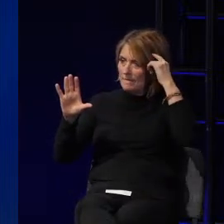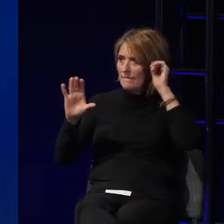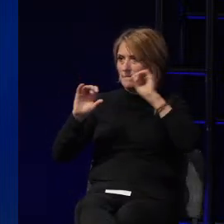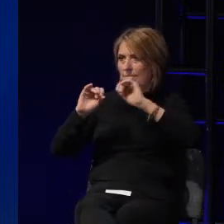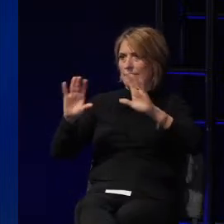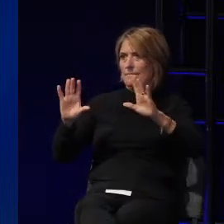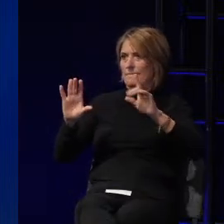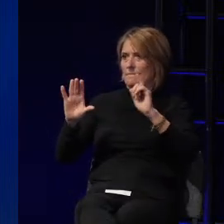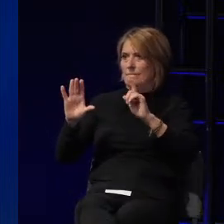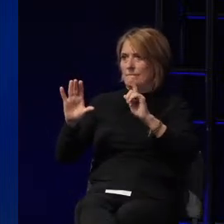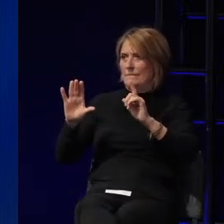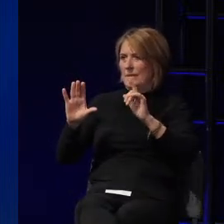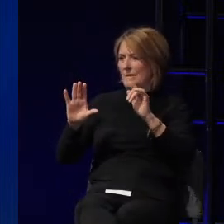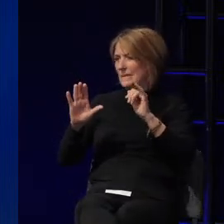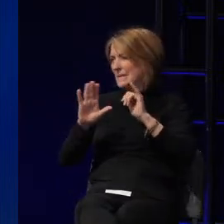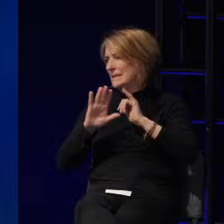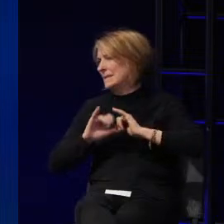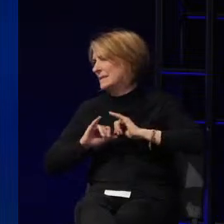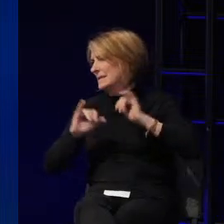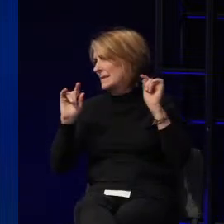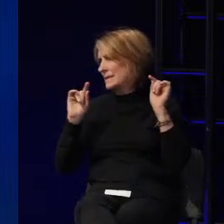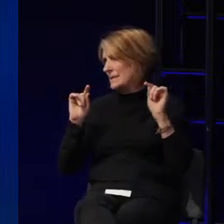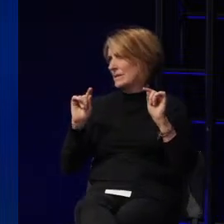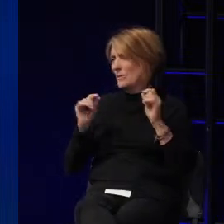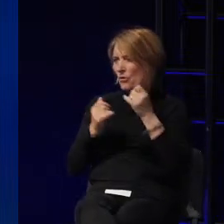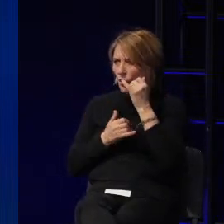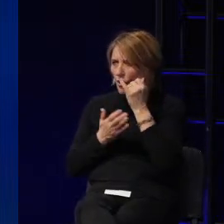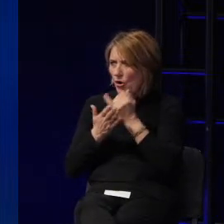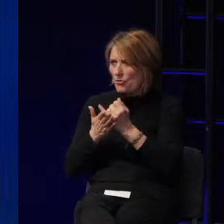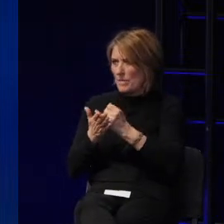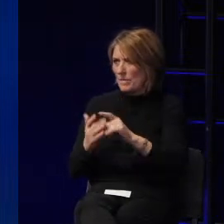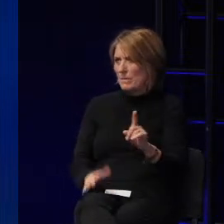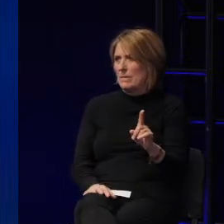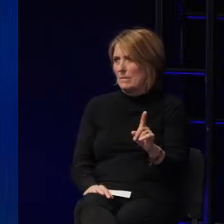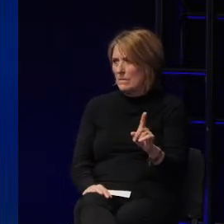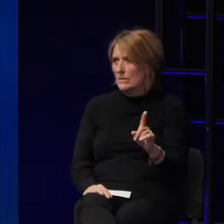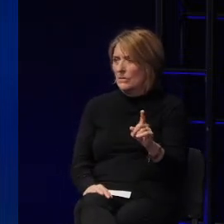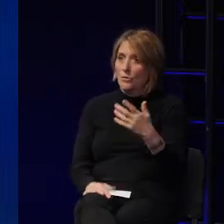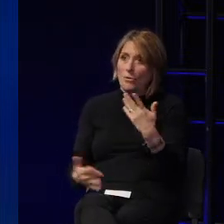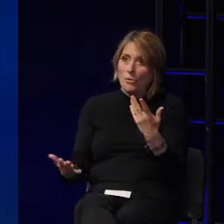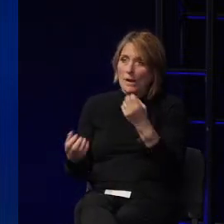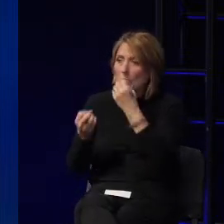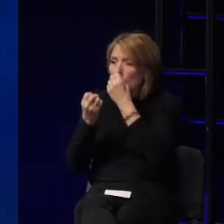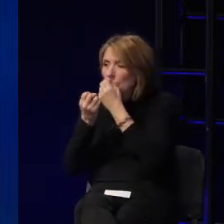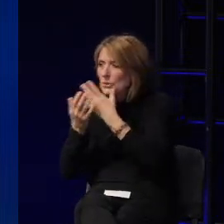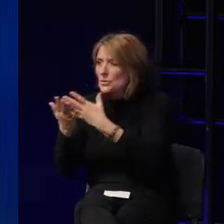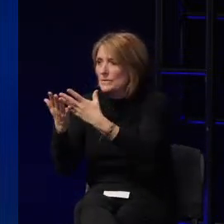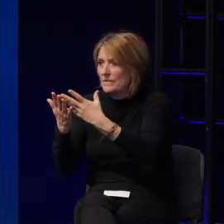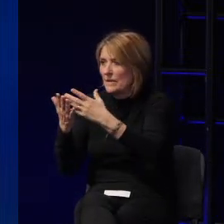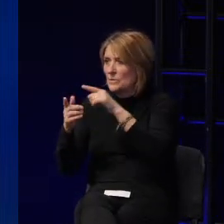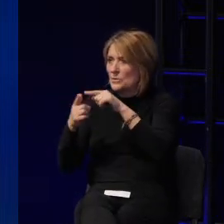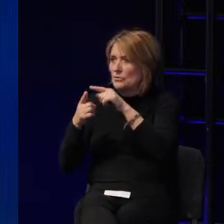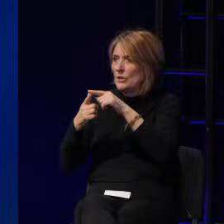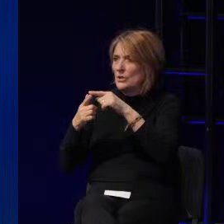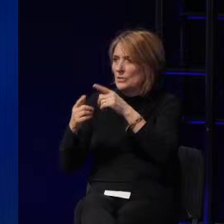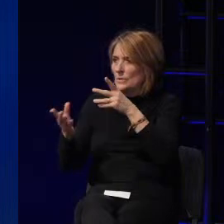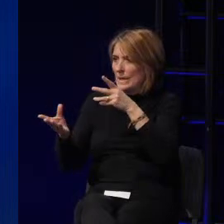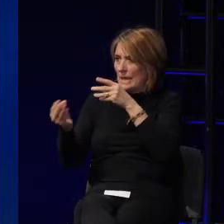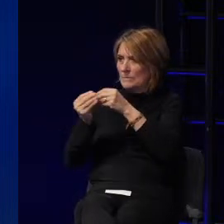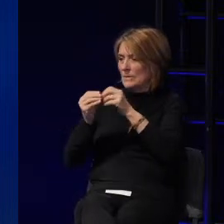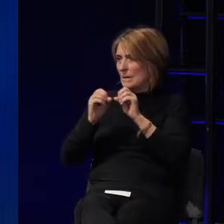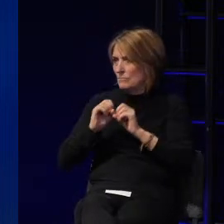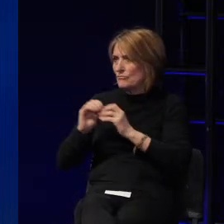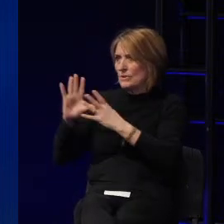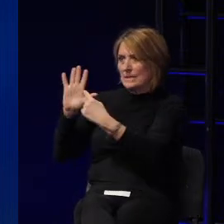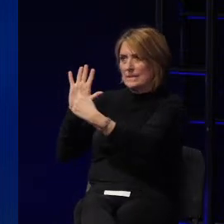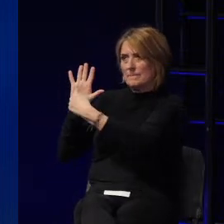of just how disgusting that was, how horrible these people were, or how beautiful this place was, and you want to try and bring that to the picture.